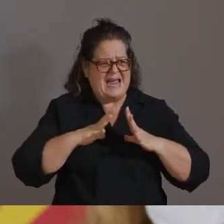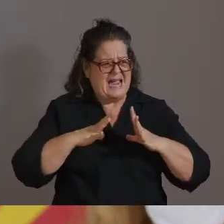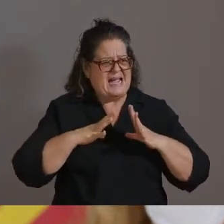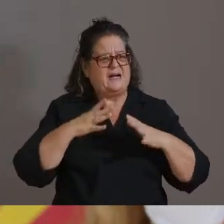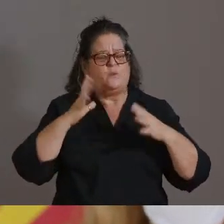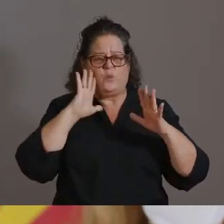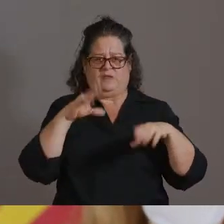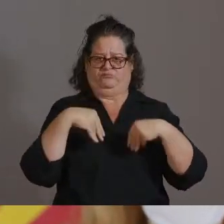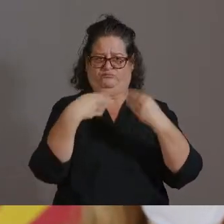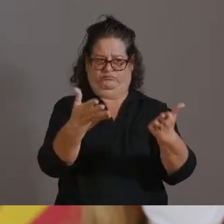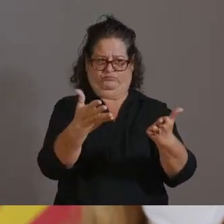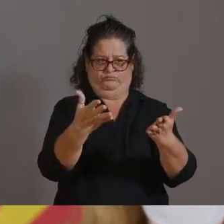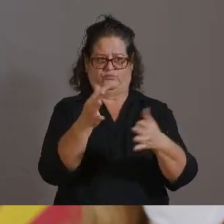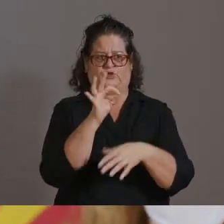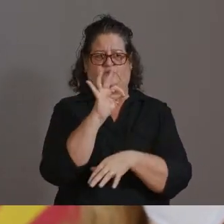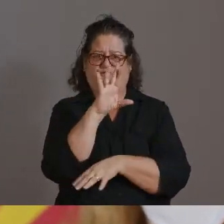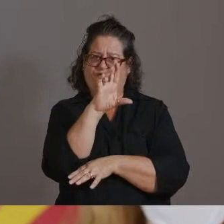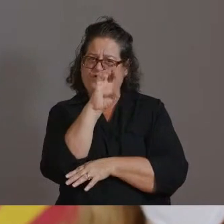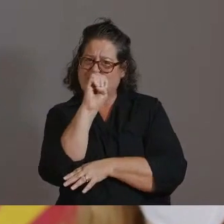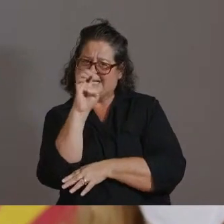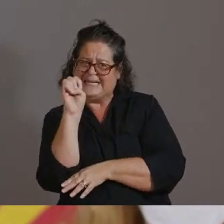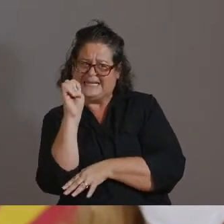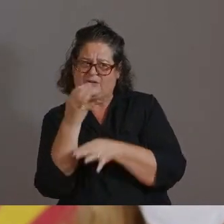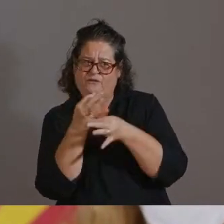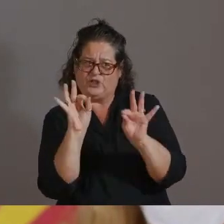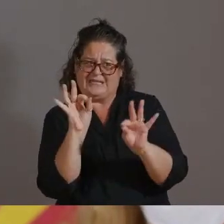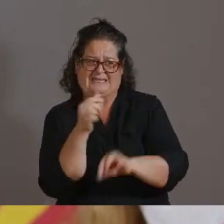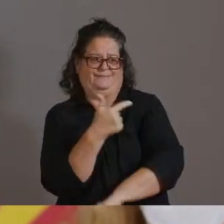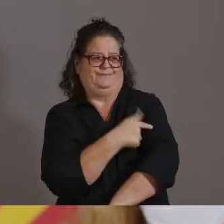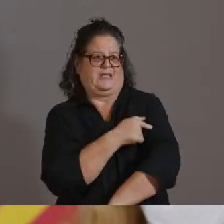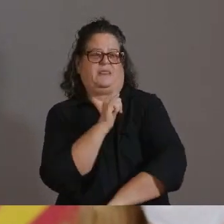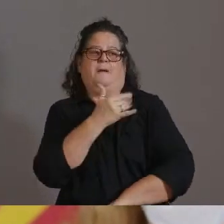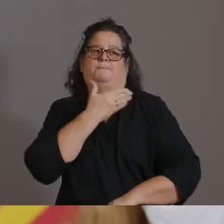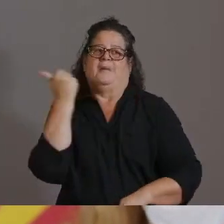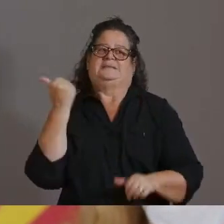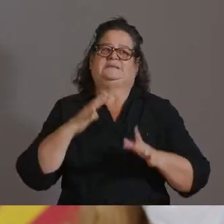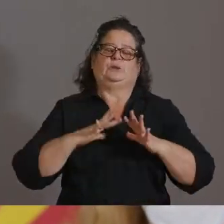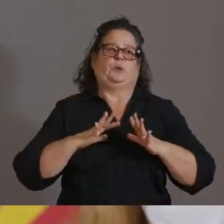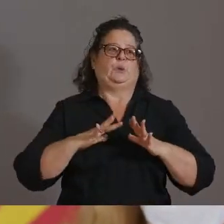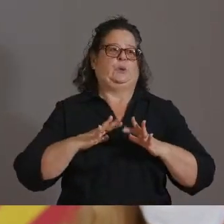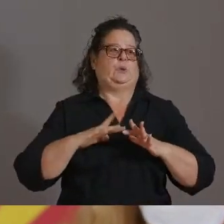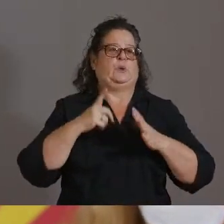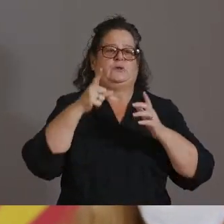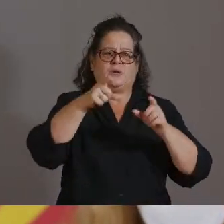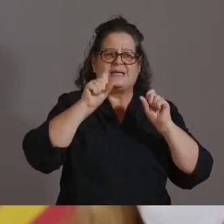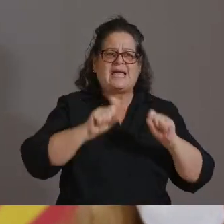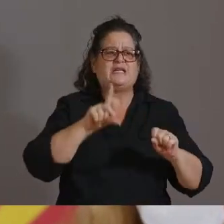do to add more help to our situation in